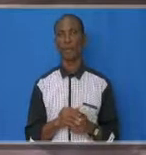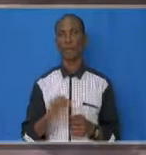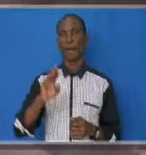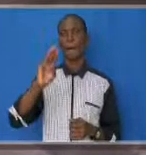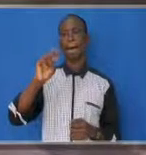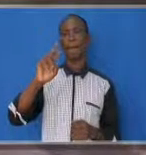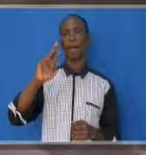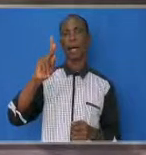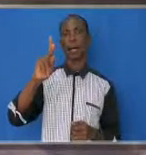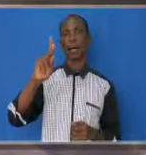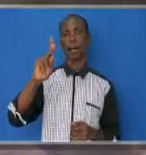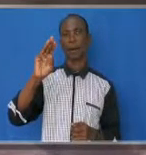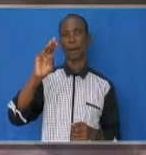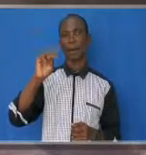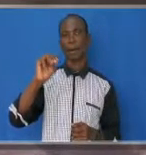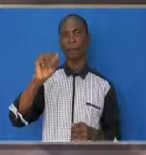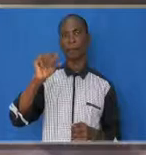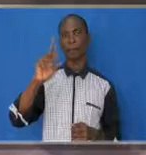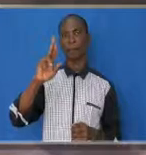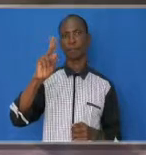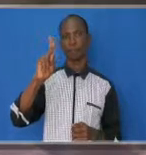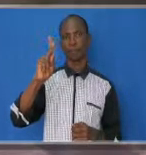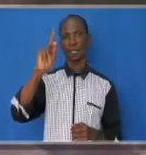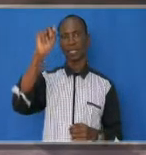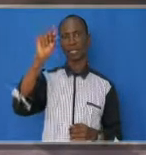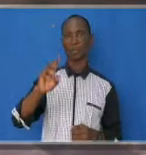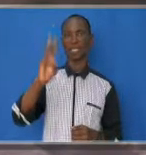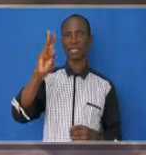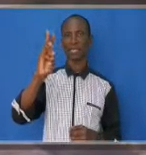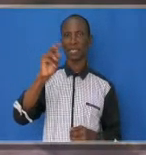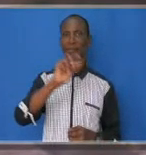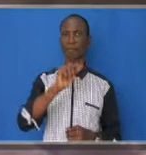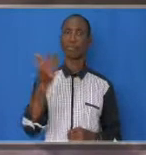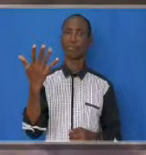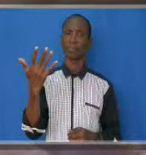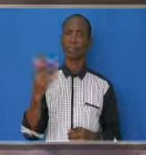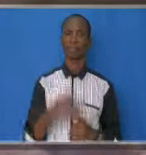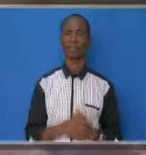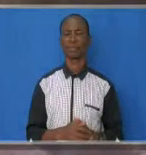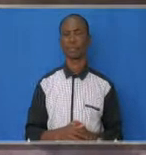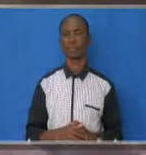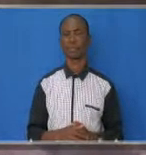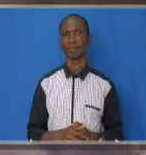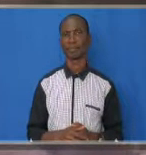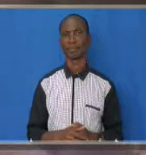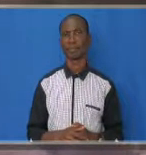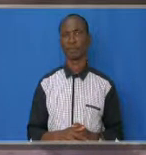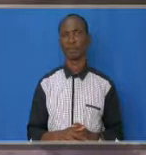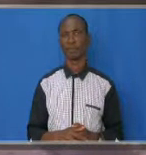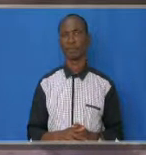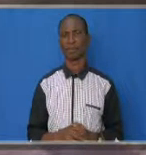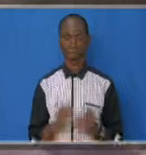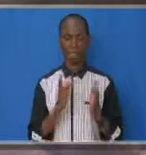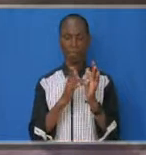na ya sofo no ni digu cup mu na mo de gbo ye manketu esu ene mpanimfo esu no ye hunu se